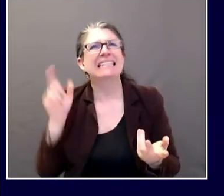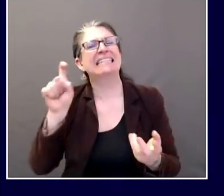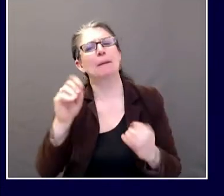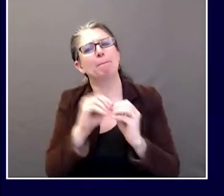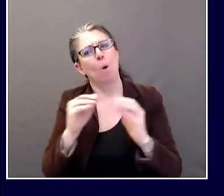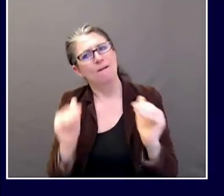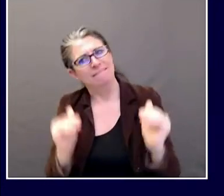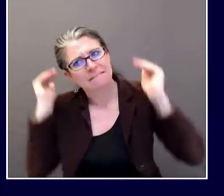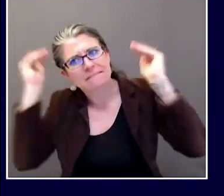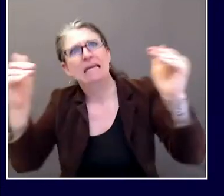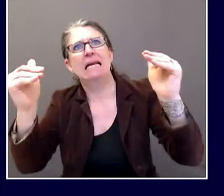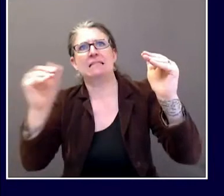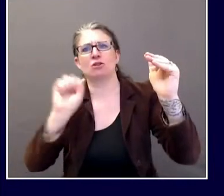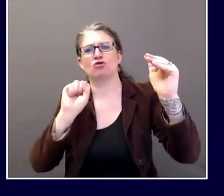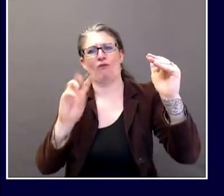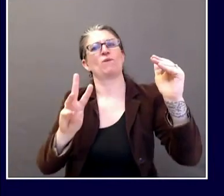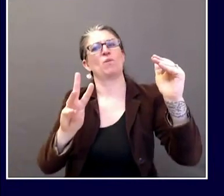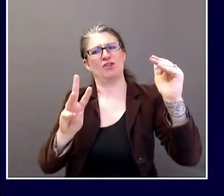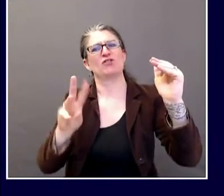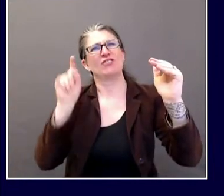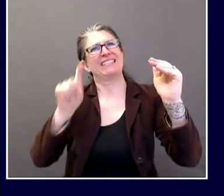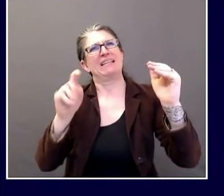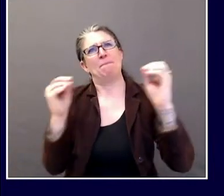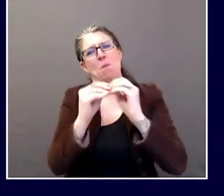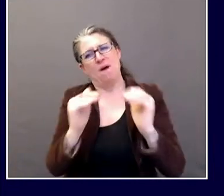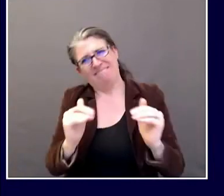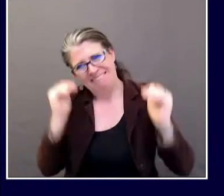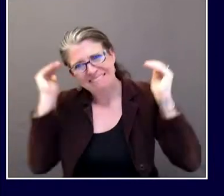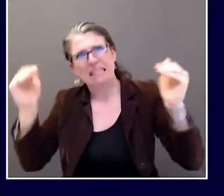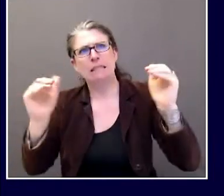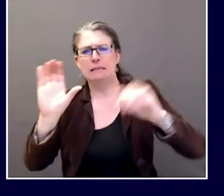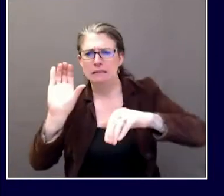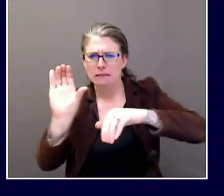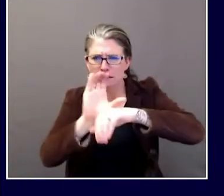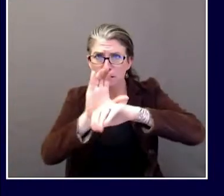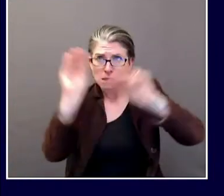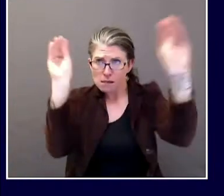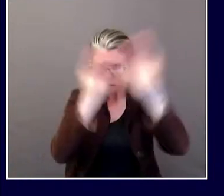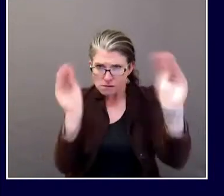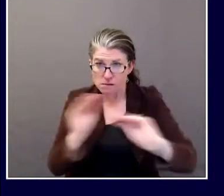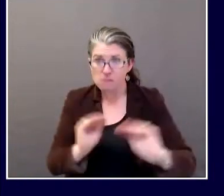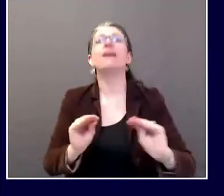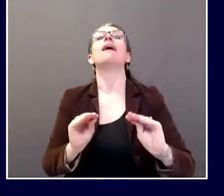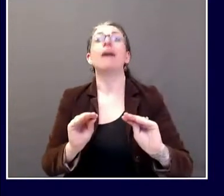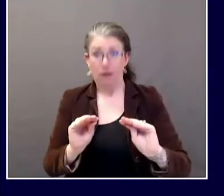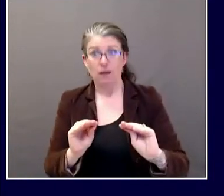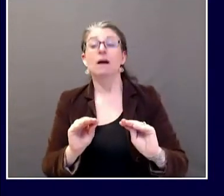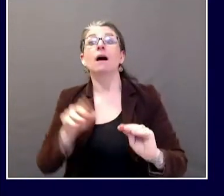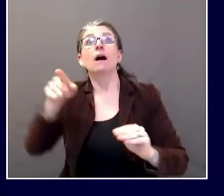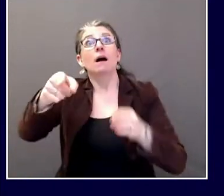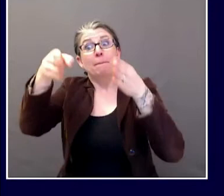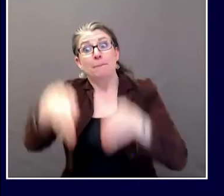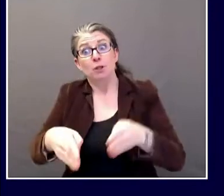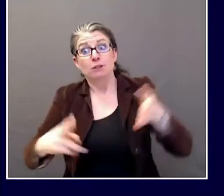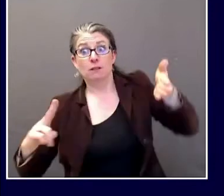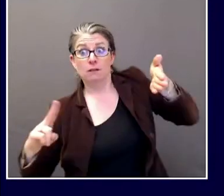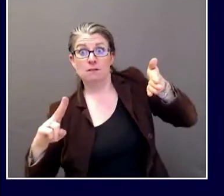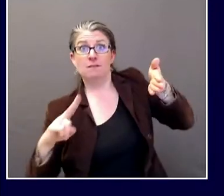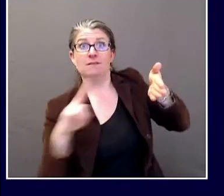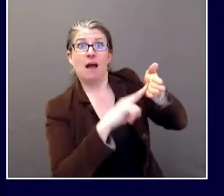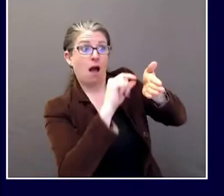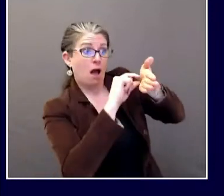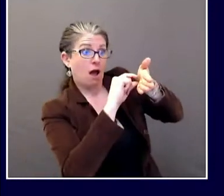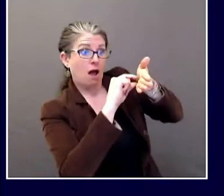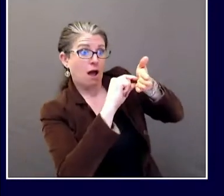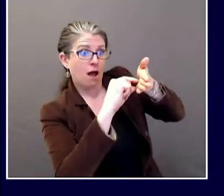is open. As I've talked about before, I'm not the type of person that just does a half a loaf. I want to make